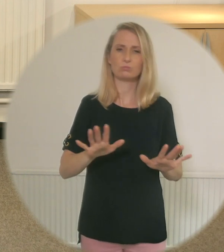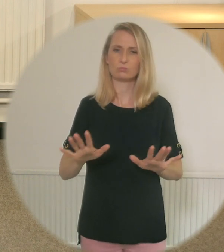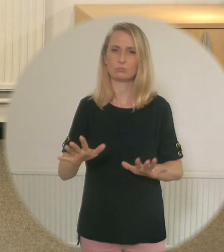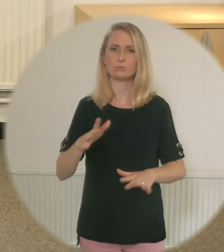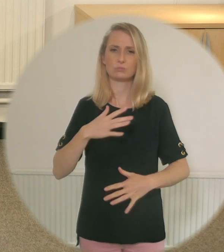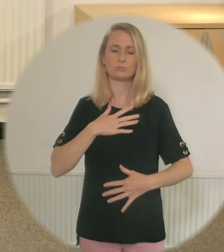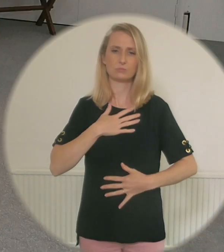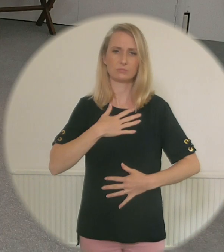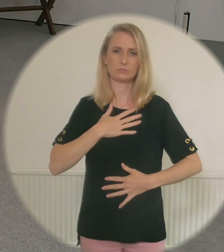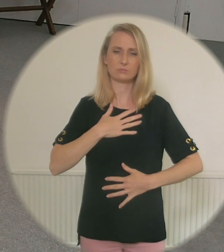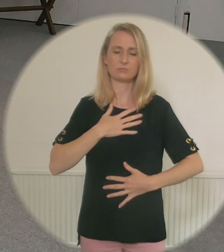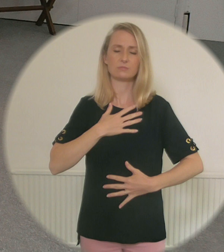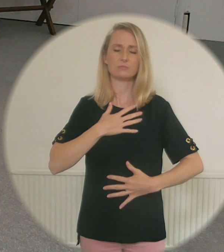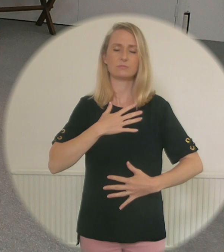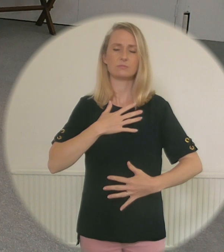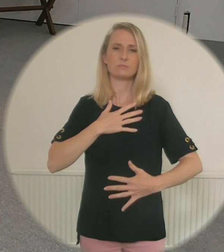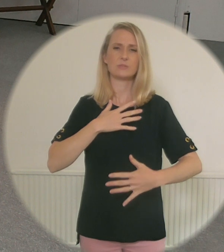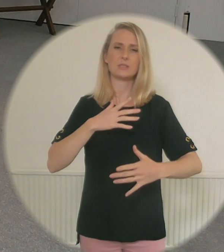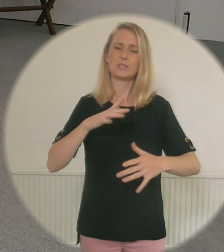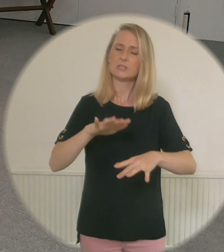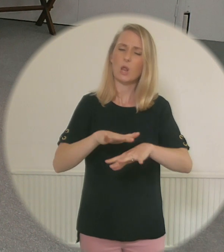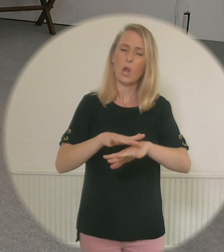Breathing in slowly and deeply